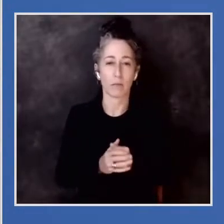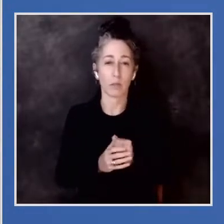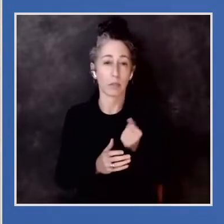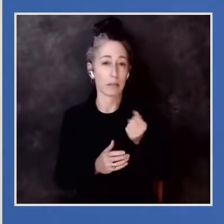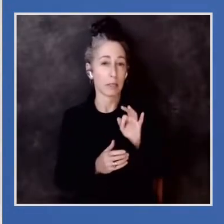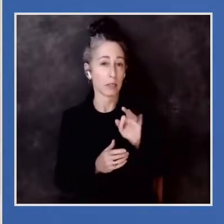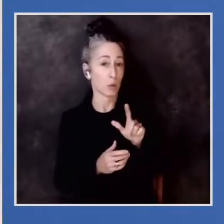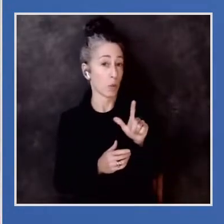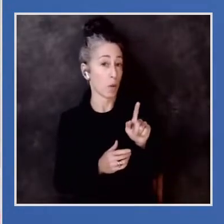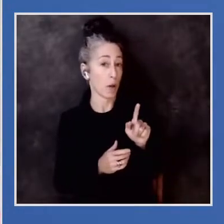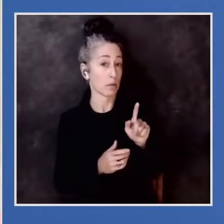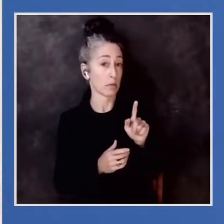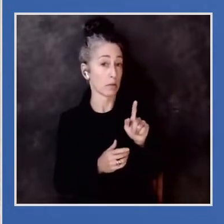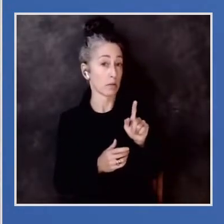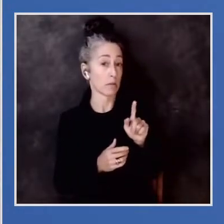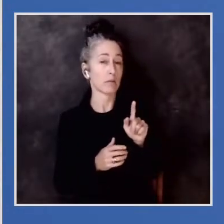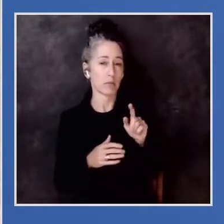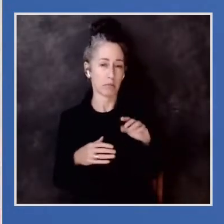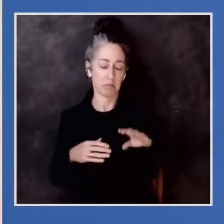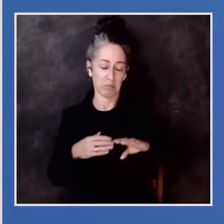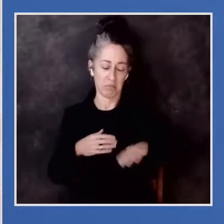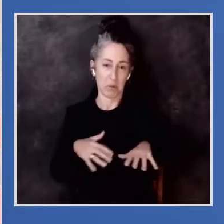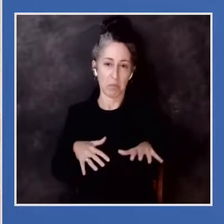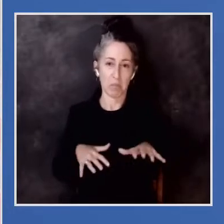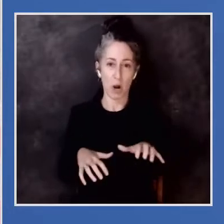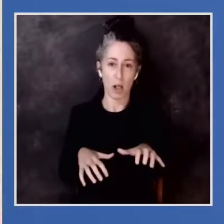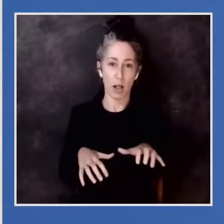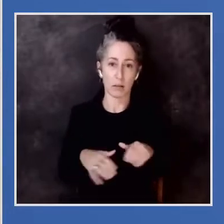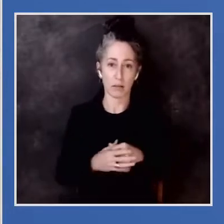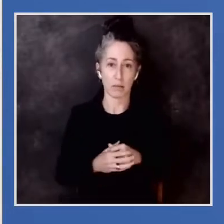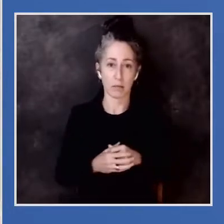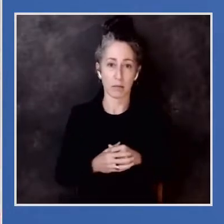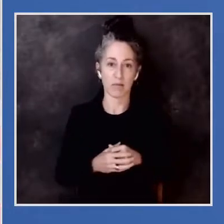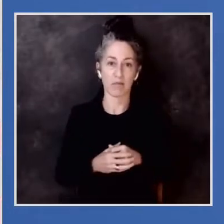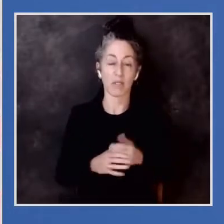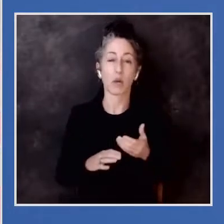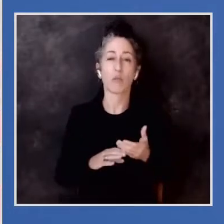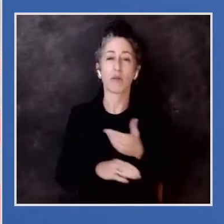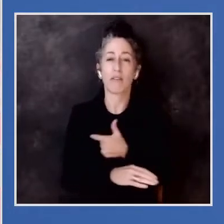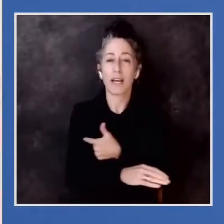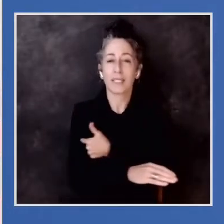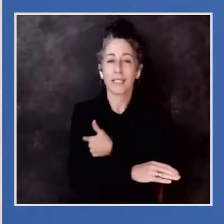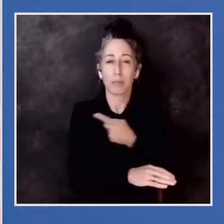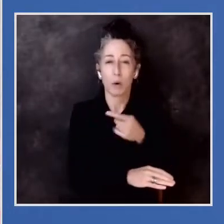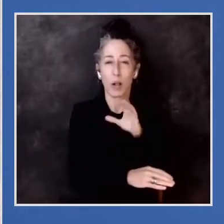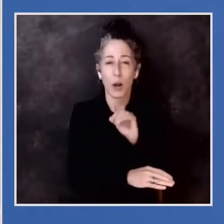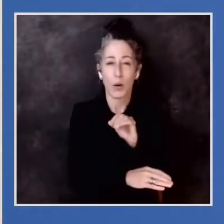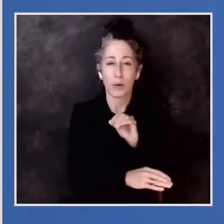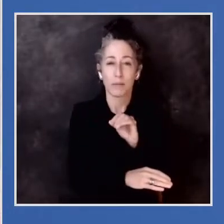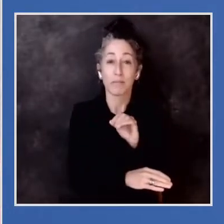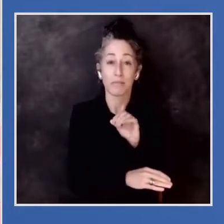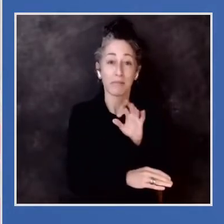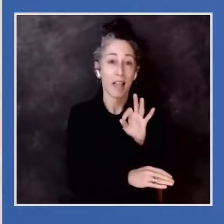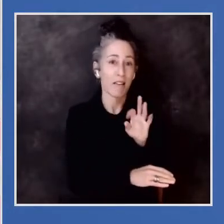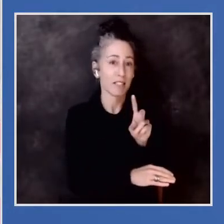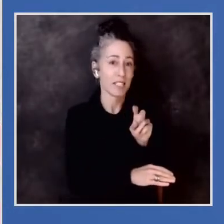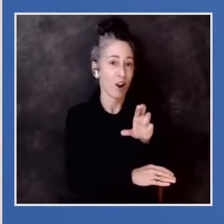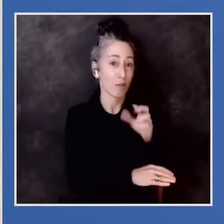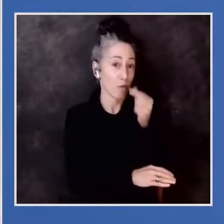paralysis. Like many other Americans of those pre-vaccine decades, FDR longed to live an independent